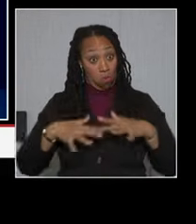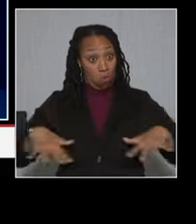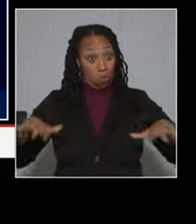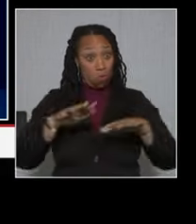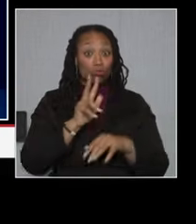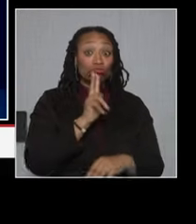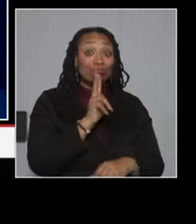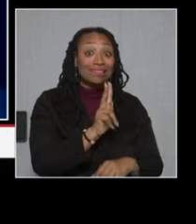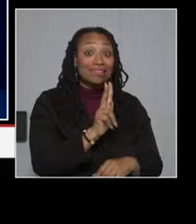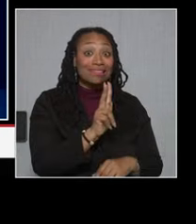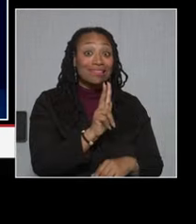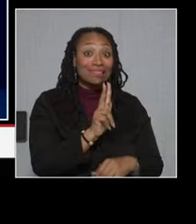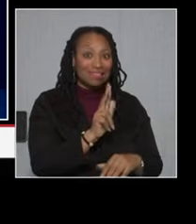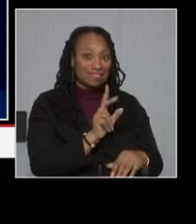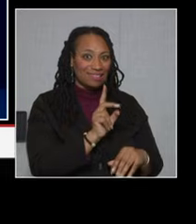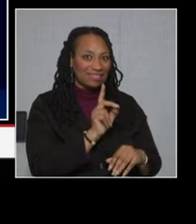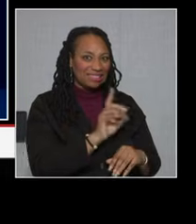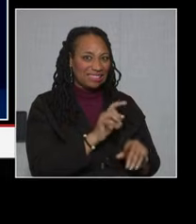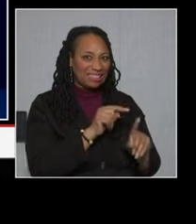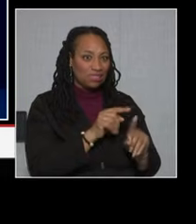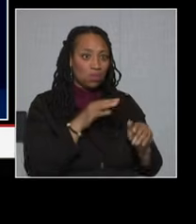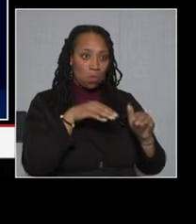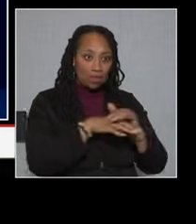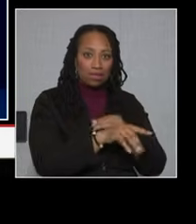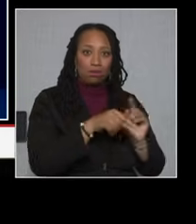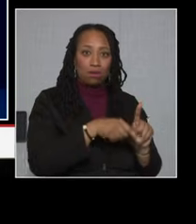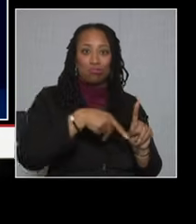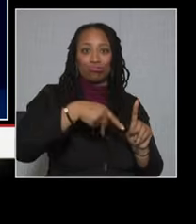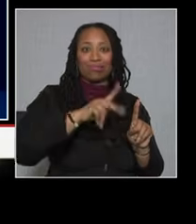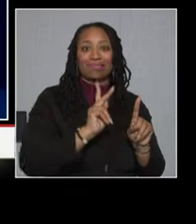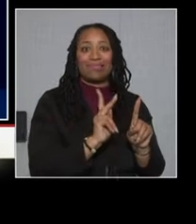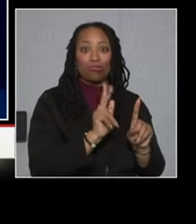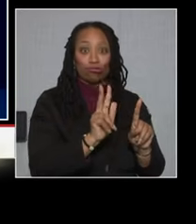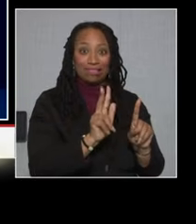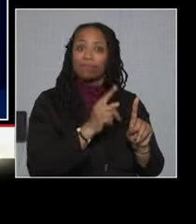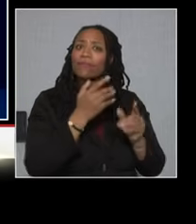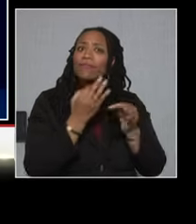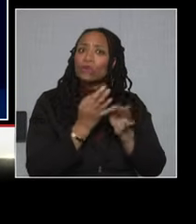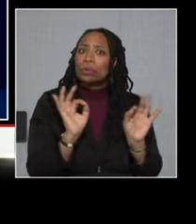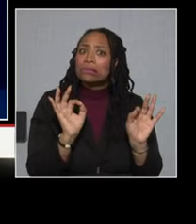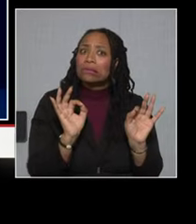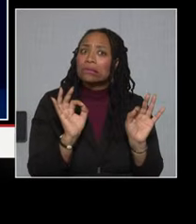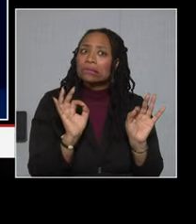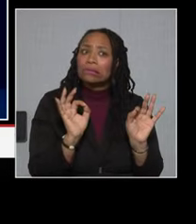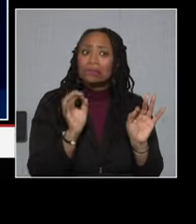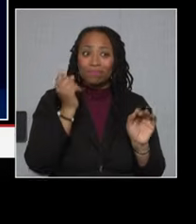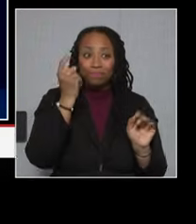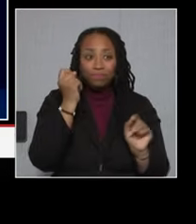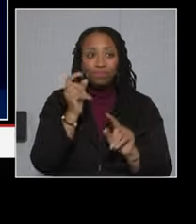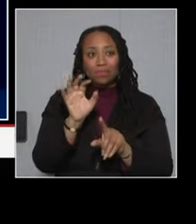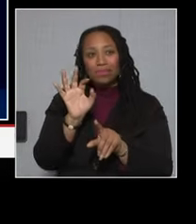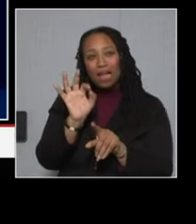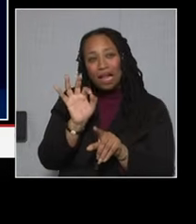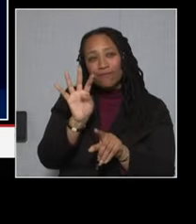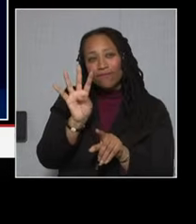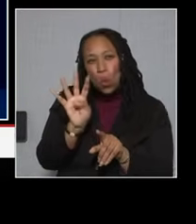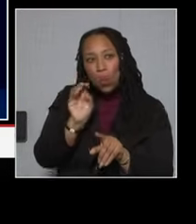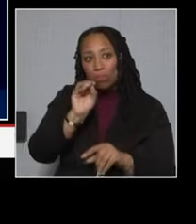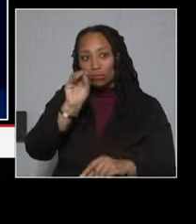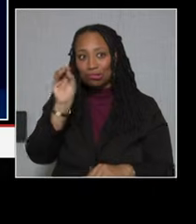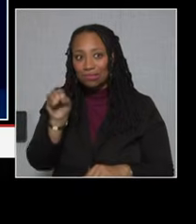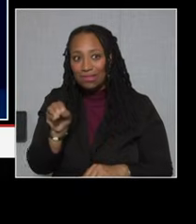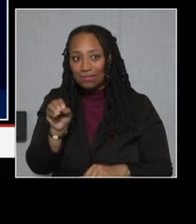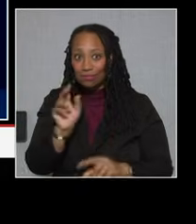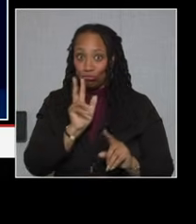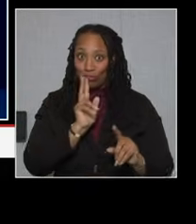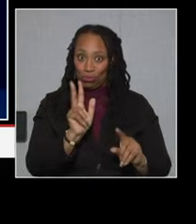3-year-olds and 95% of our 4-year-olds are participating, and we know that that gives them a real leg up when they